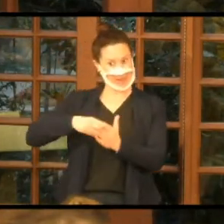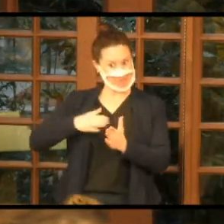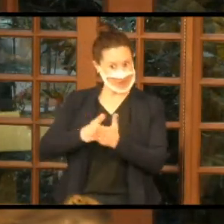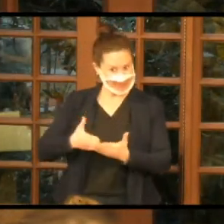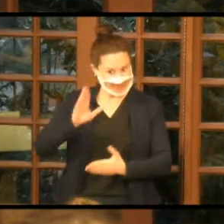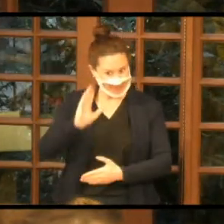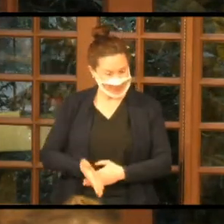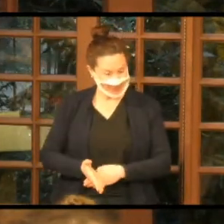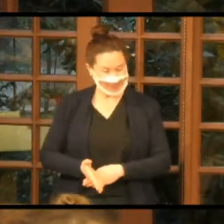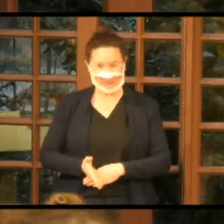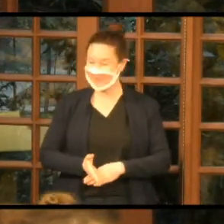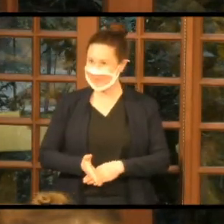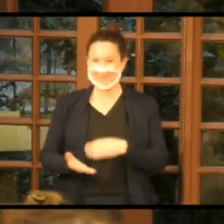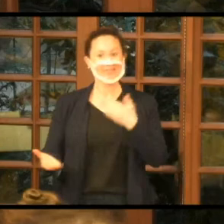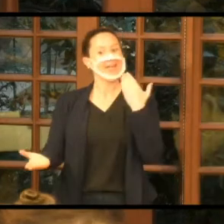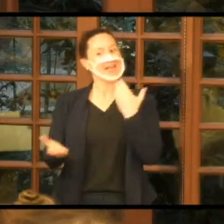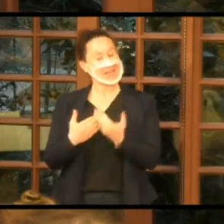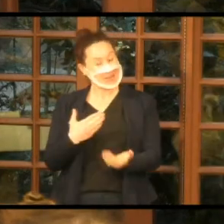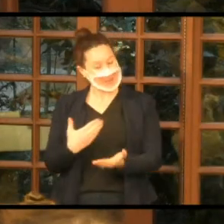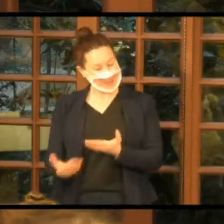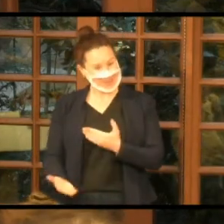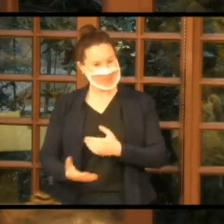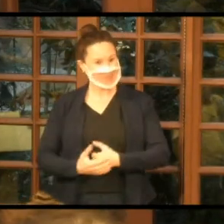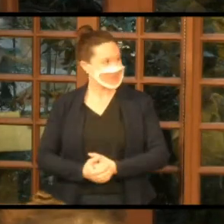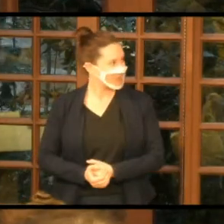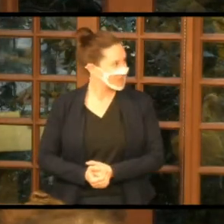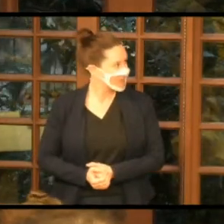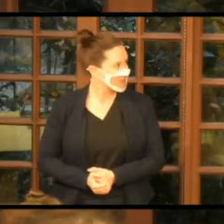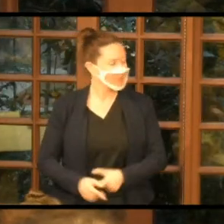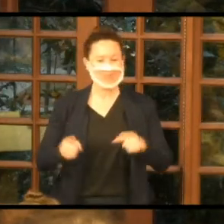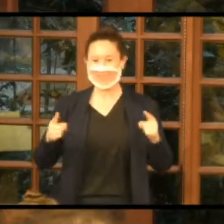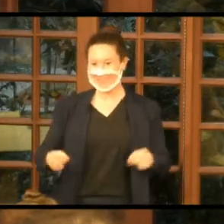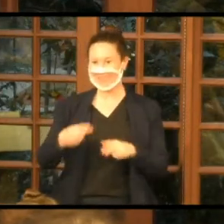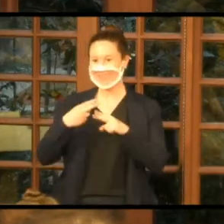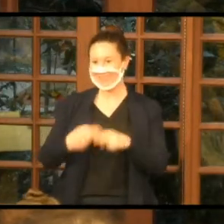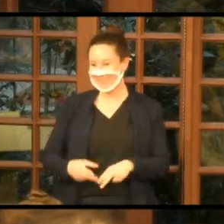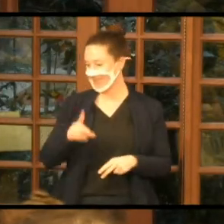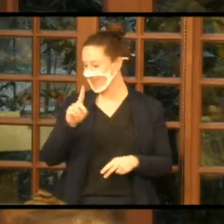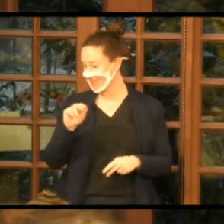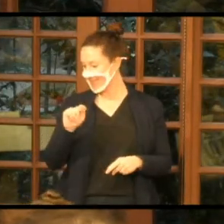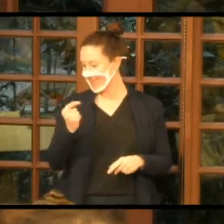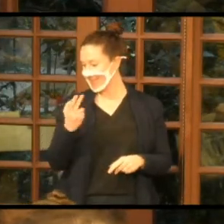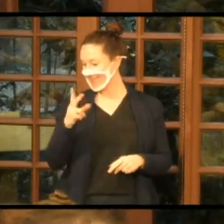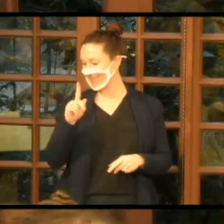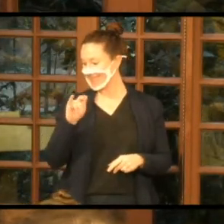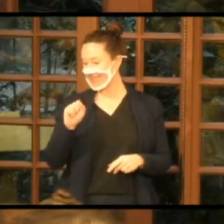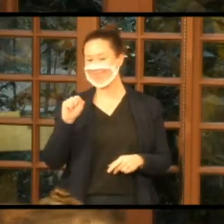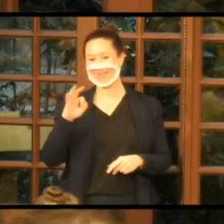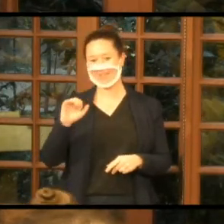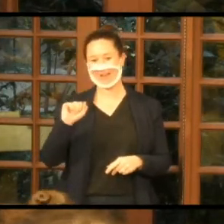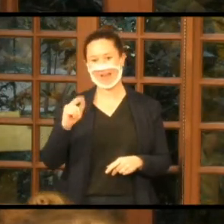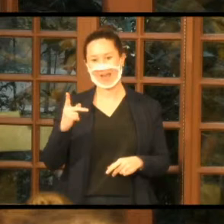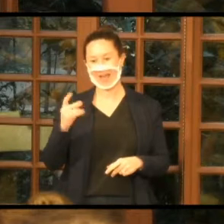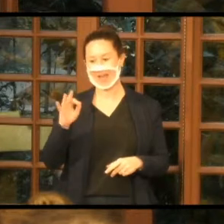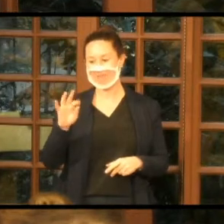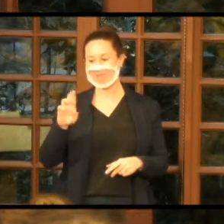anyway. So this is the Days of Afrikiti, and a lot of the novel actually takes place